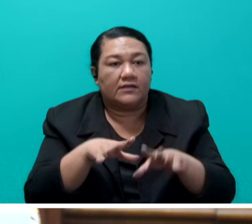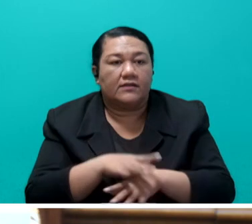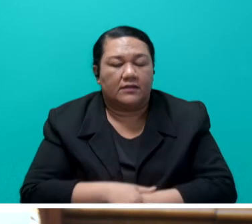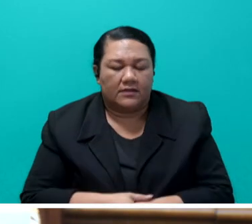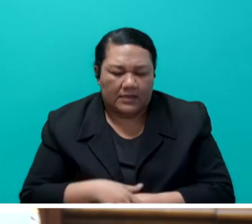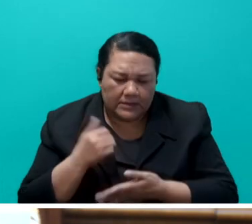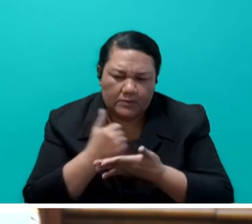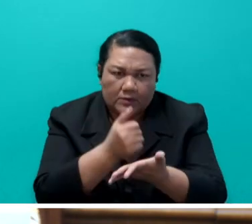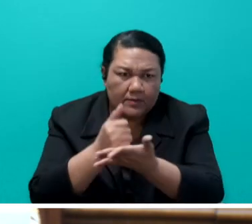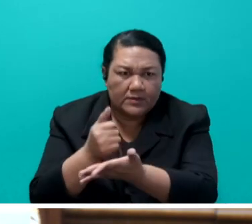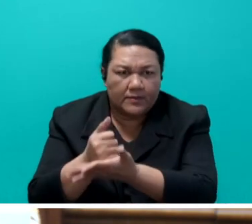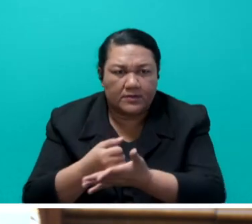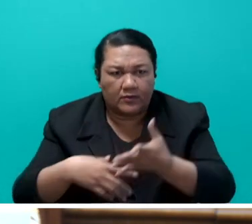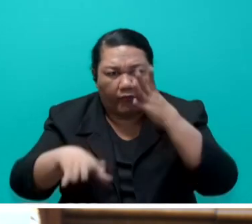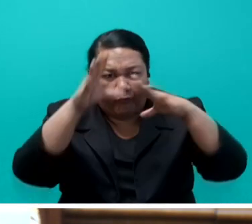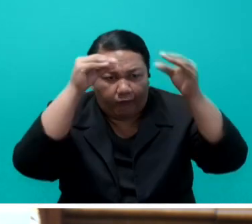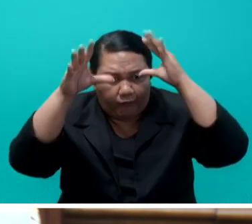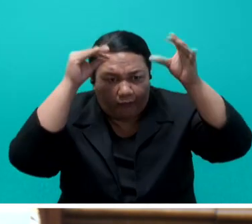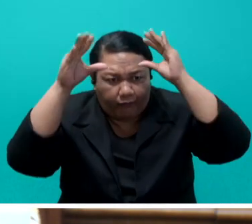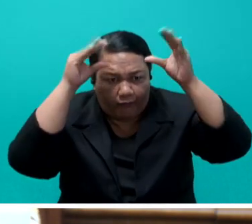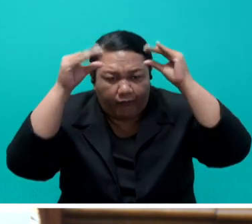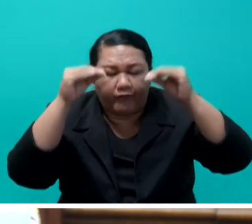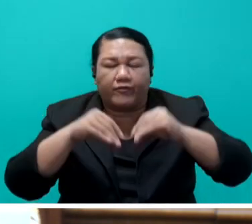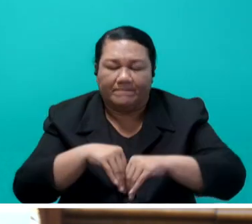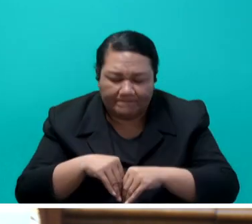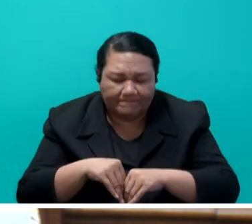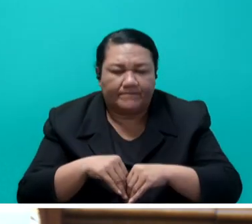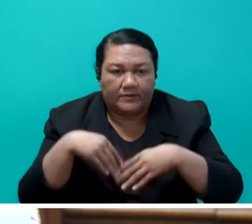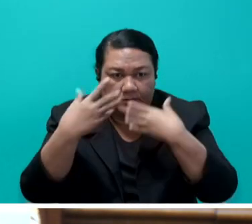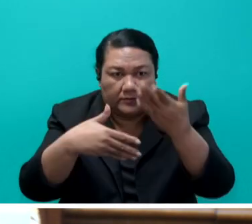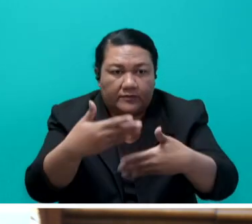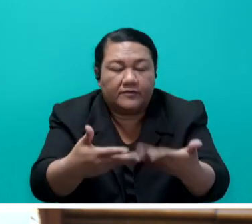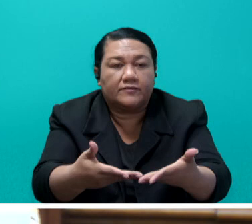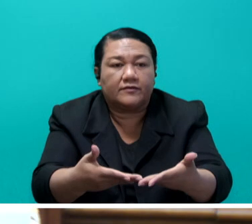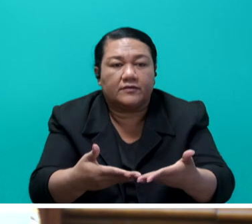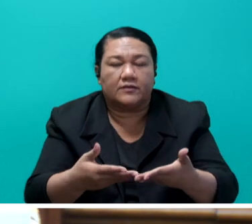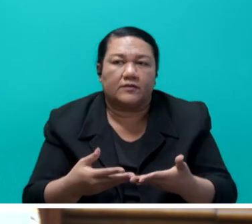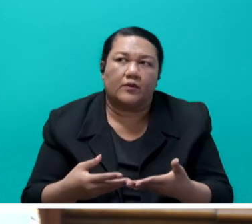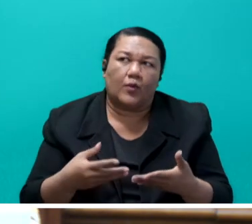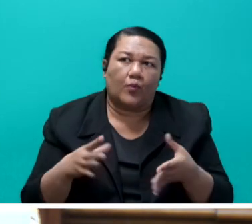continued comprehensive dialogue with Japan to ensure